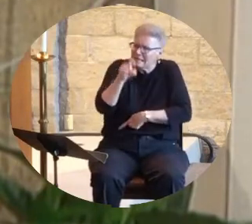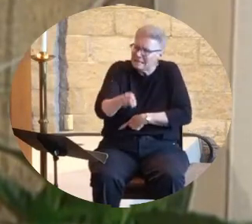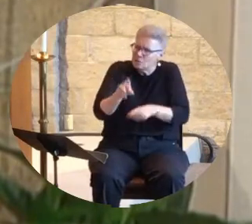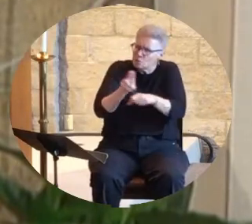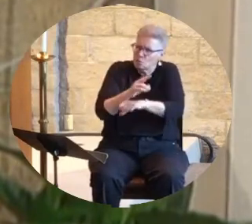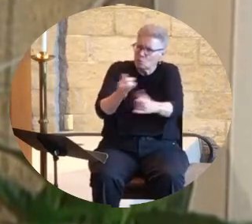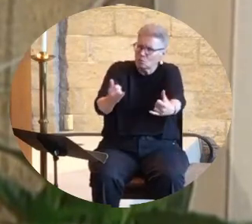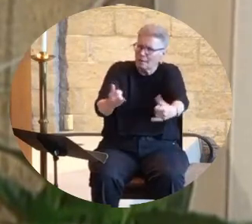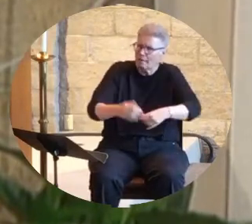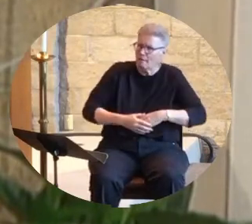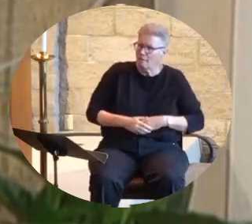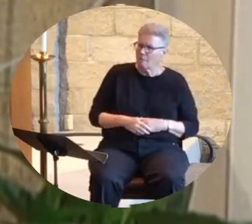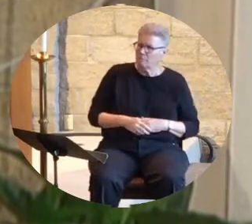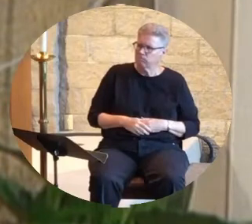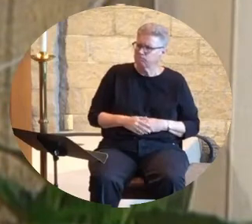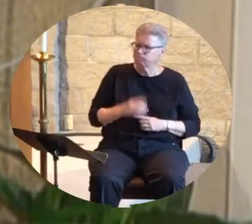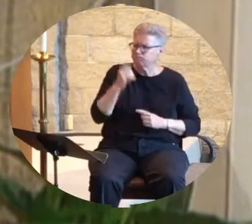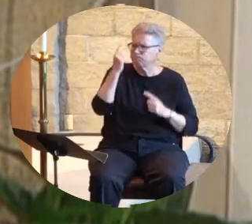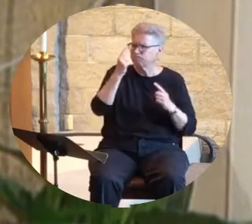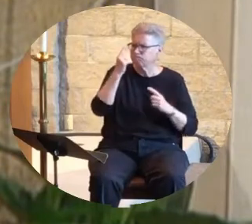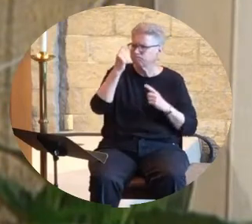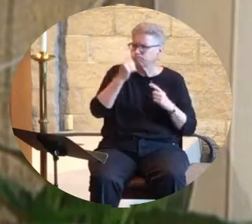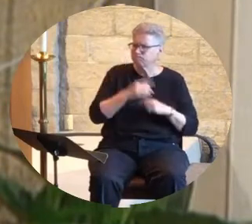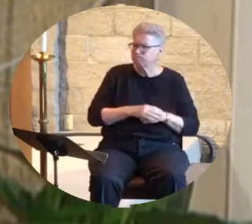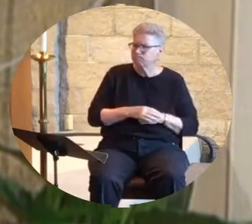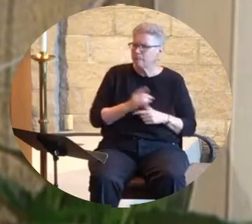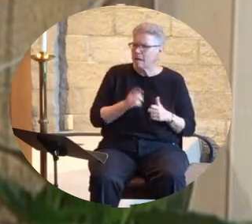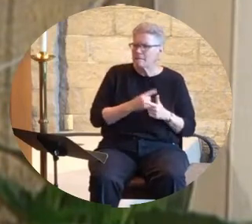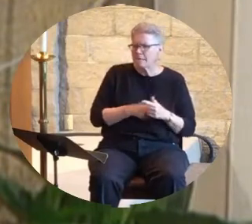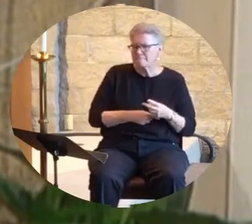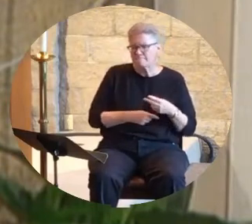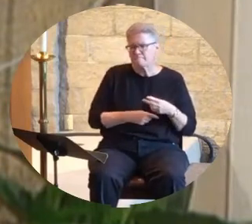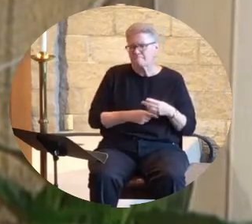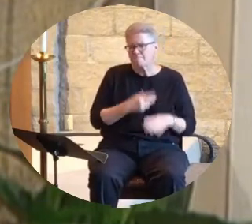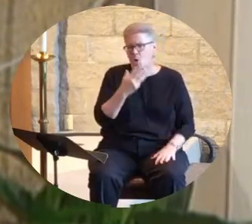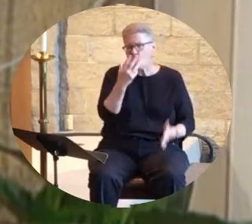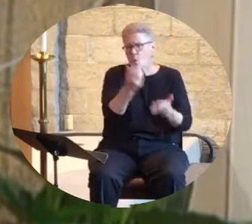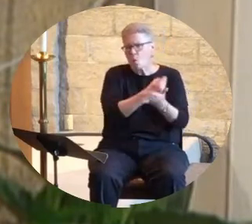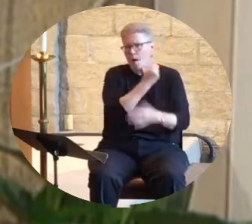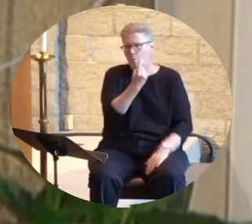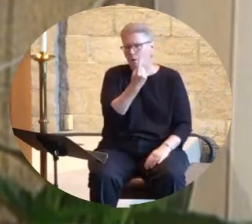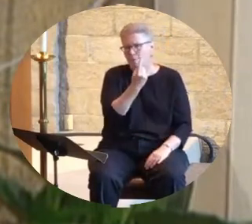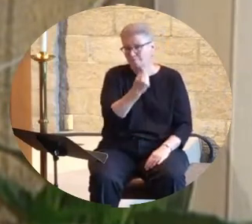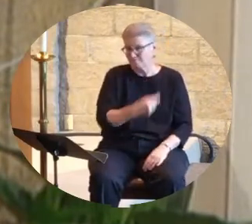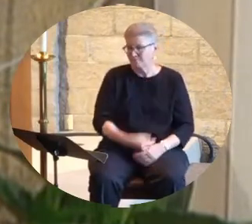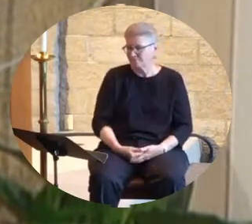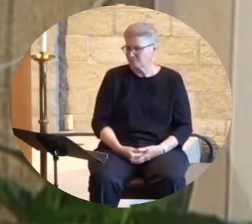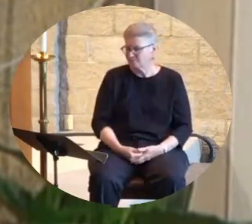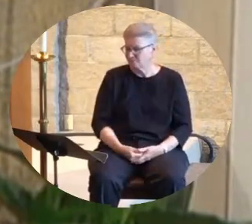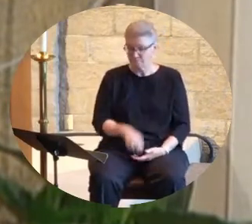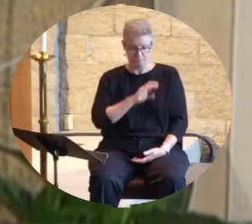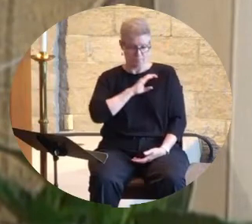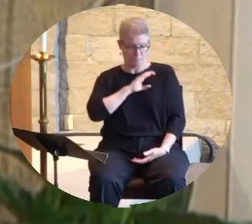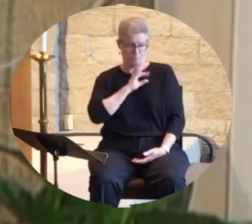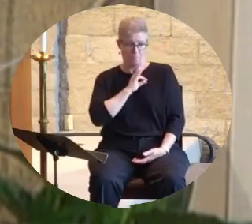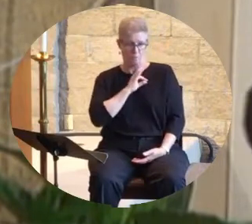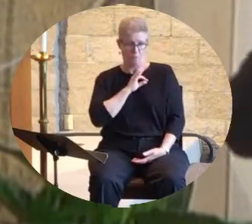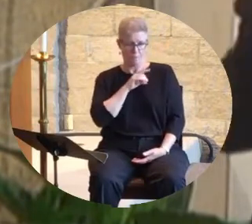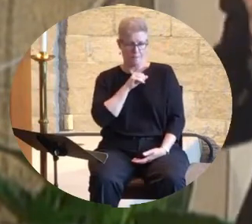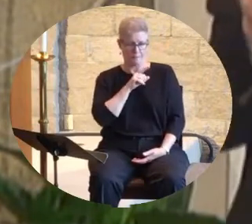I need to use? And then grab one. And then Charles Fillmore says that as